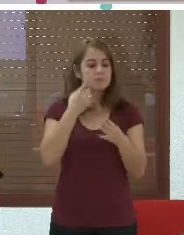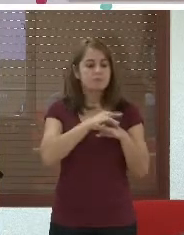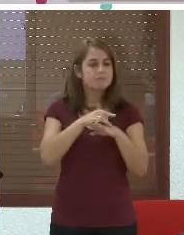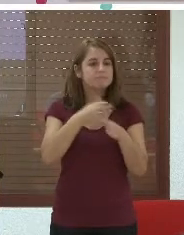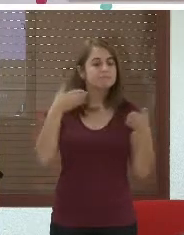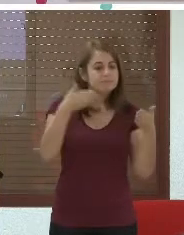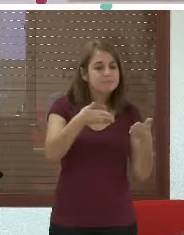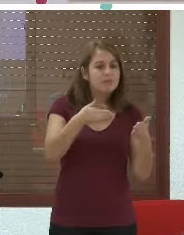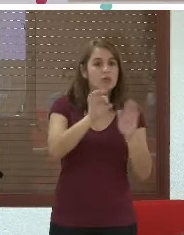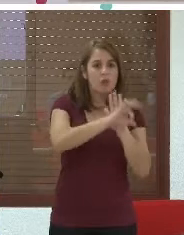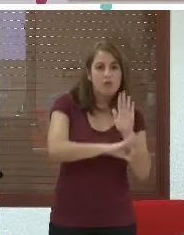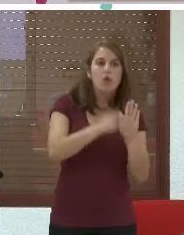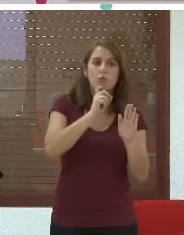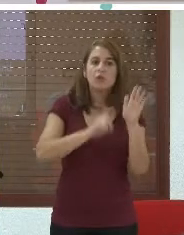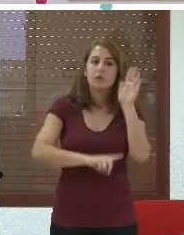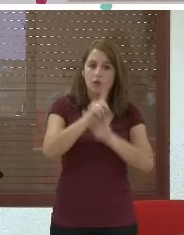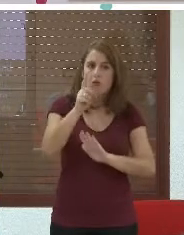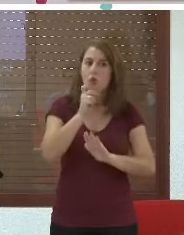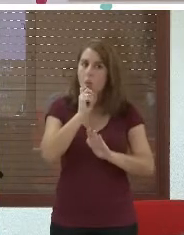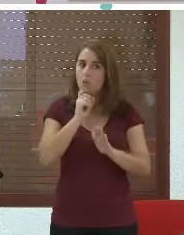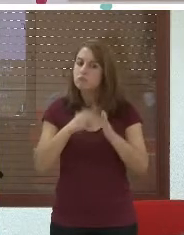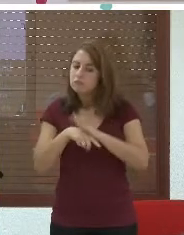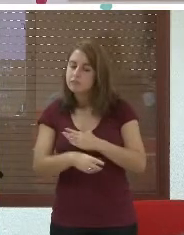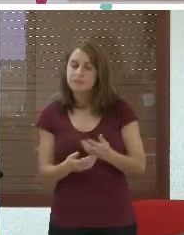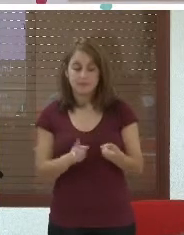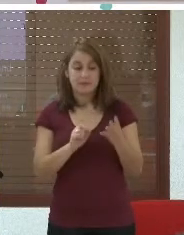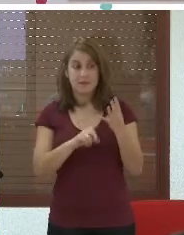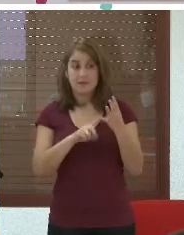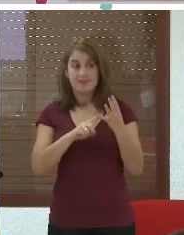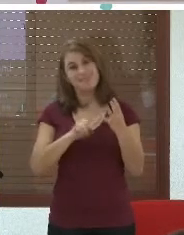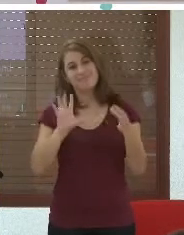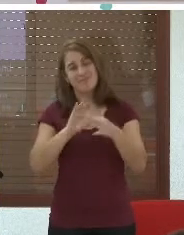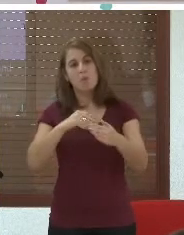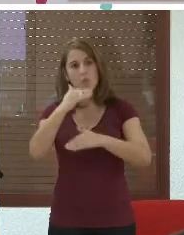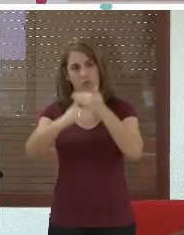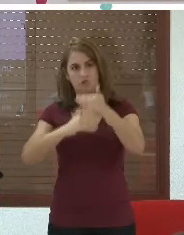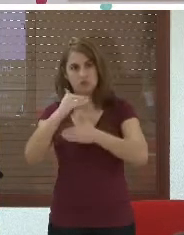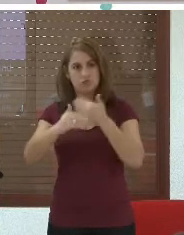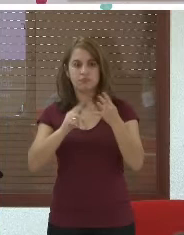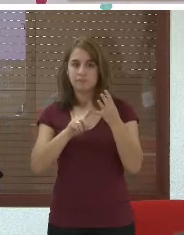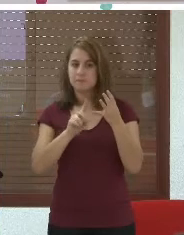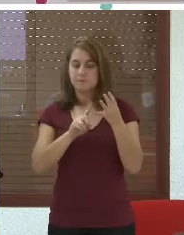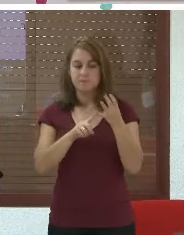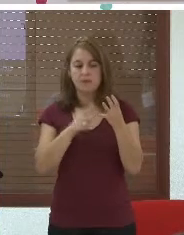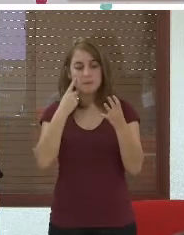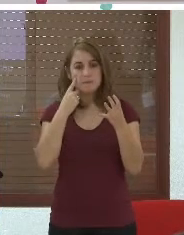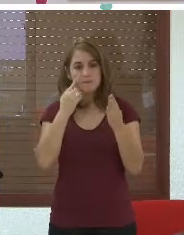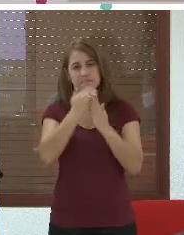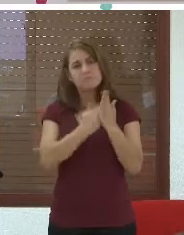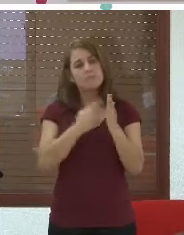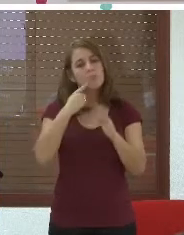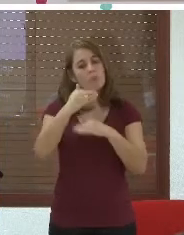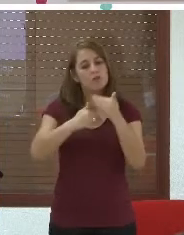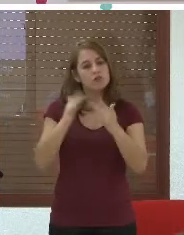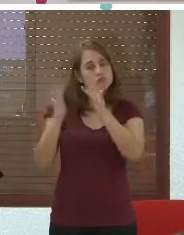connected; a development perspective, how we develop the software; and then a process perspective, which determines how